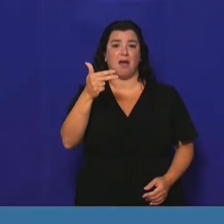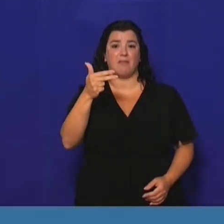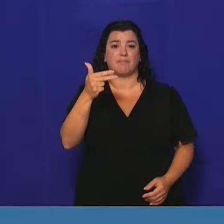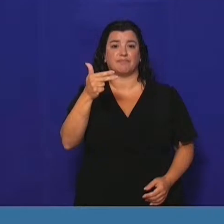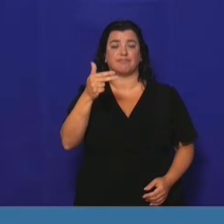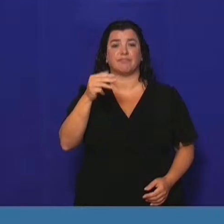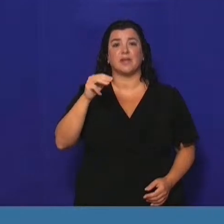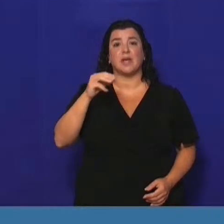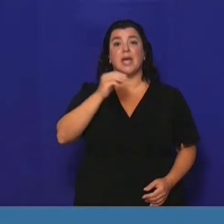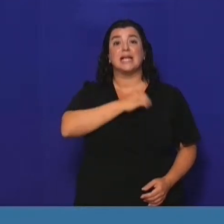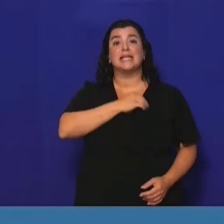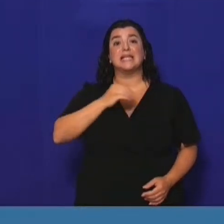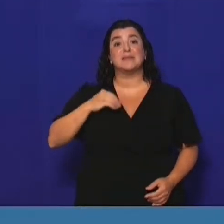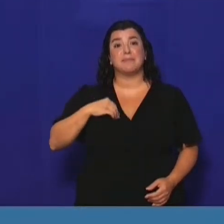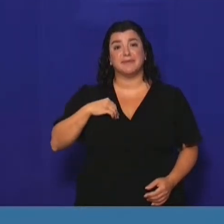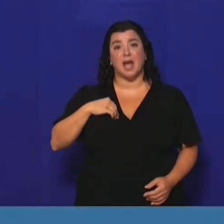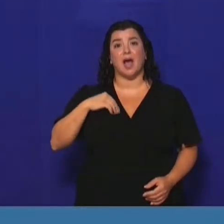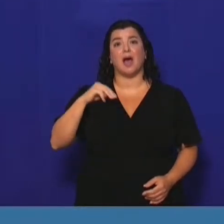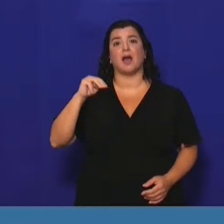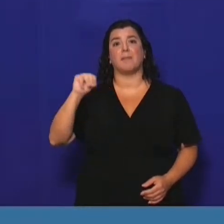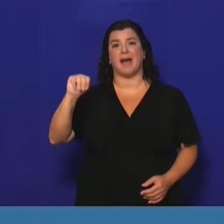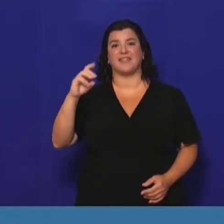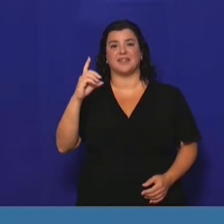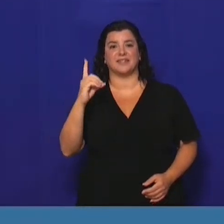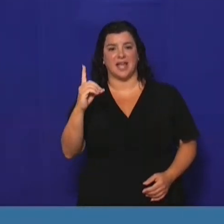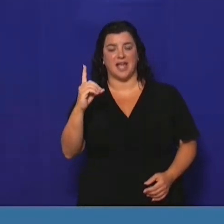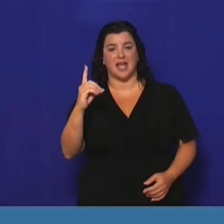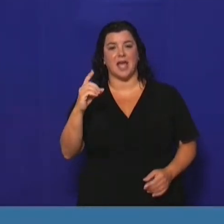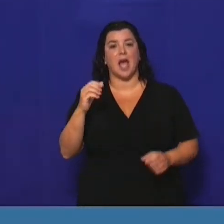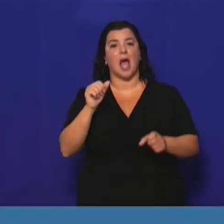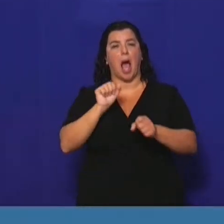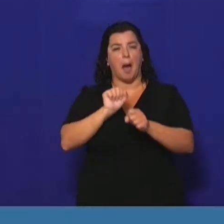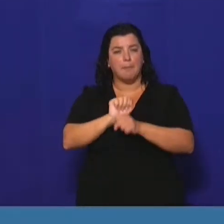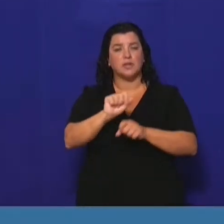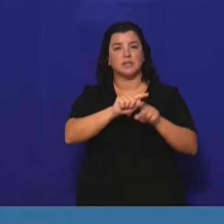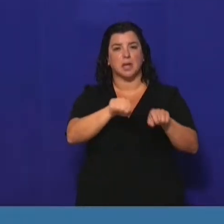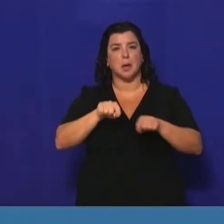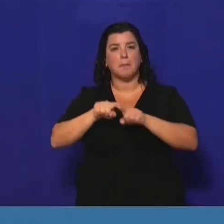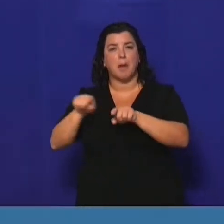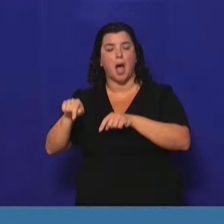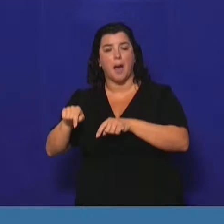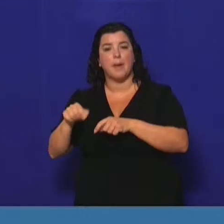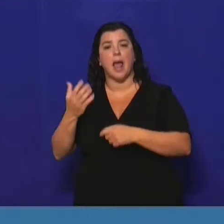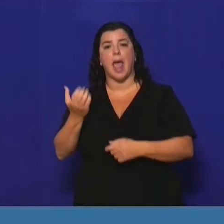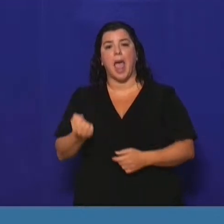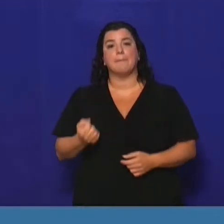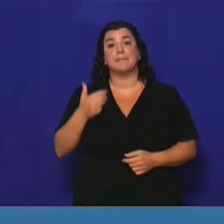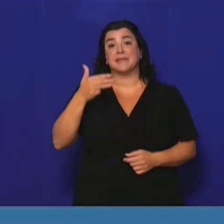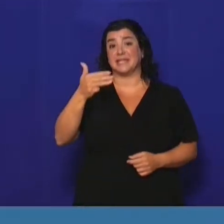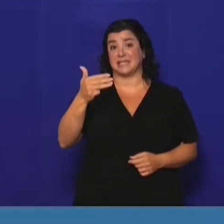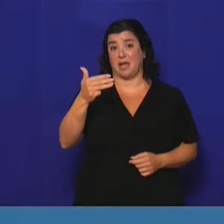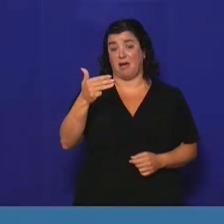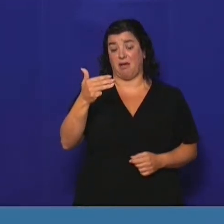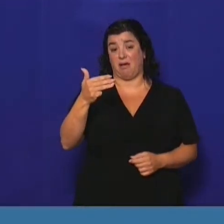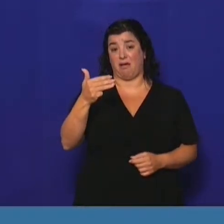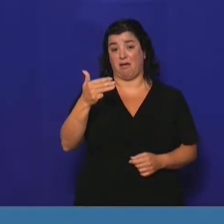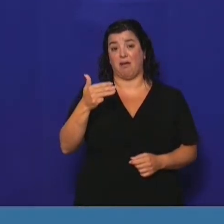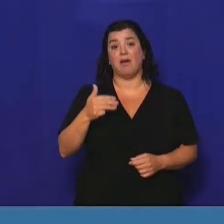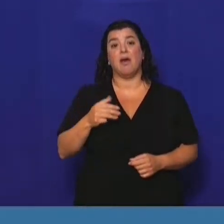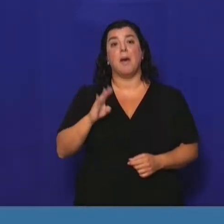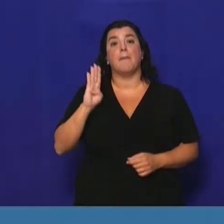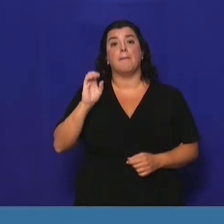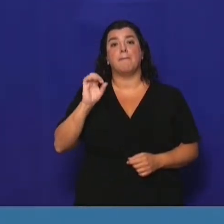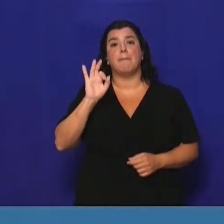persuni, fil-wards l-oħra li huma attrazzati għal COVID f'Mater Dei għandna 9 persuni oħra,